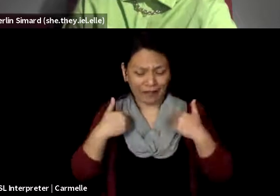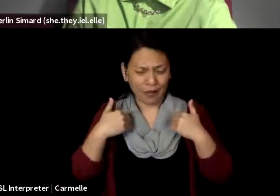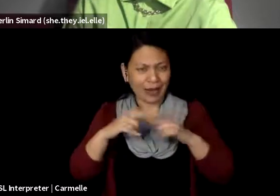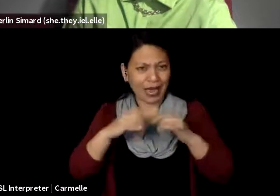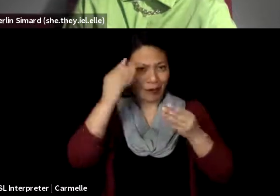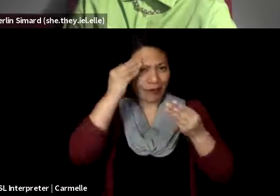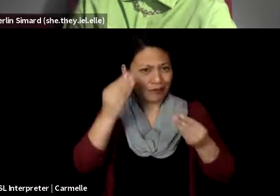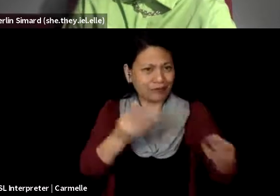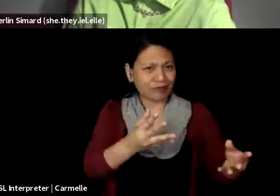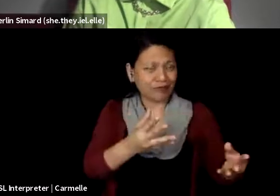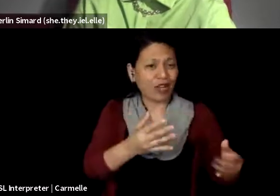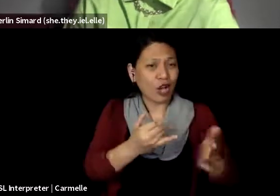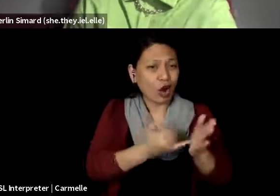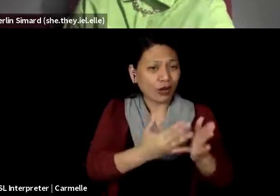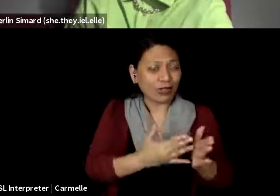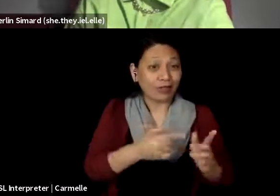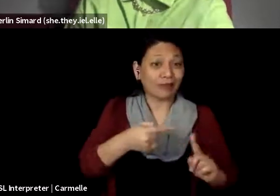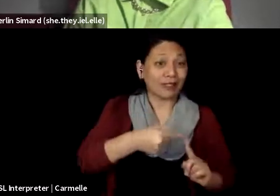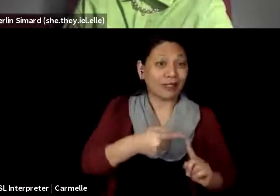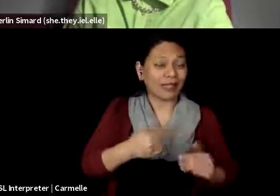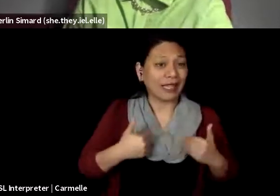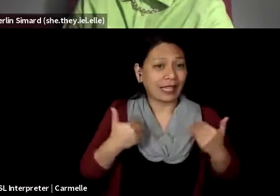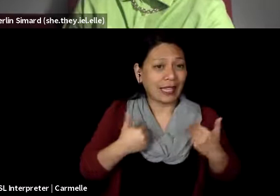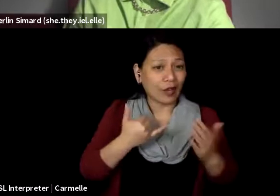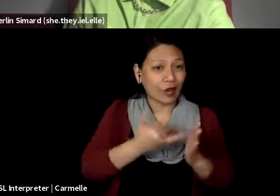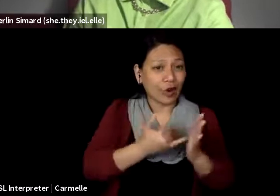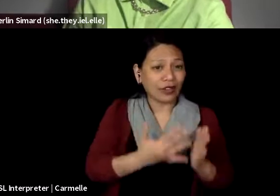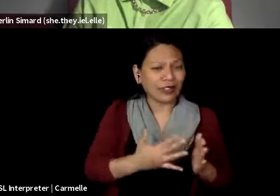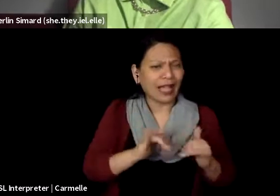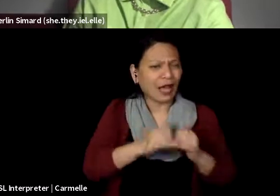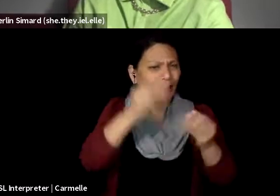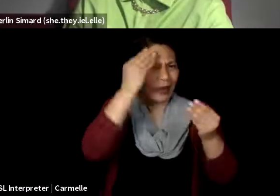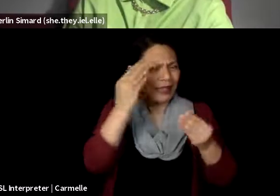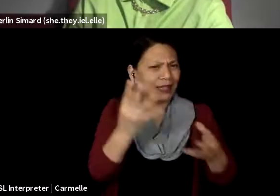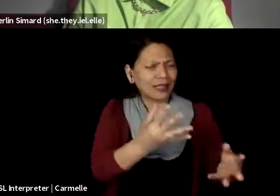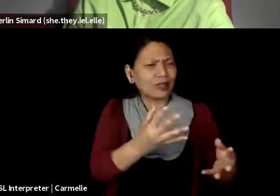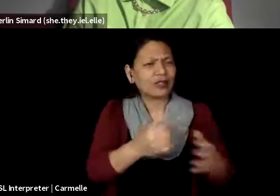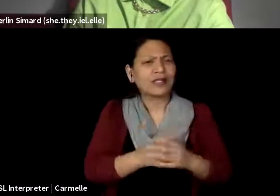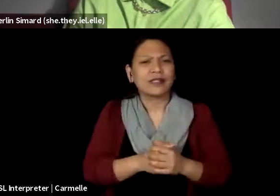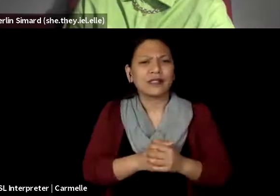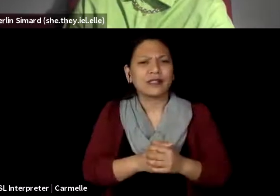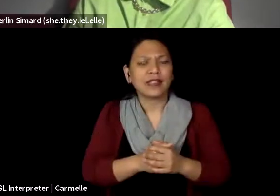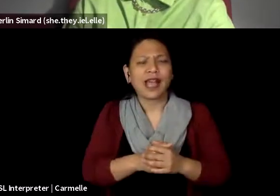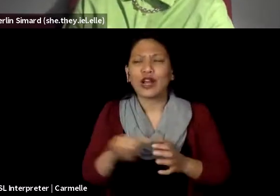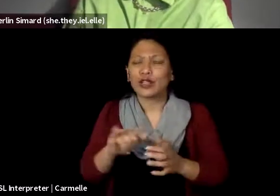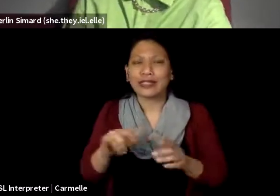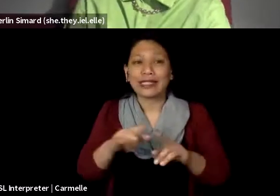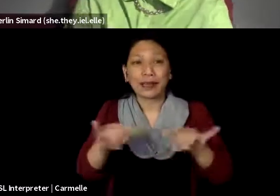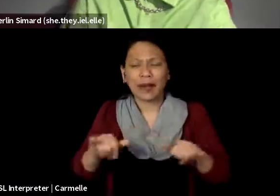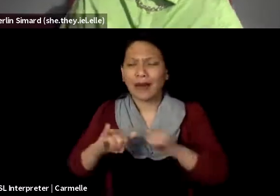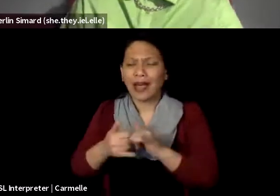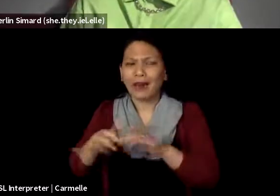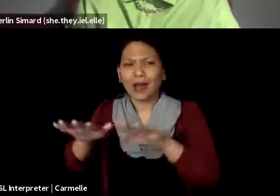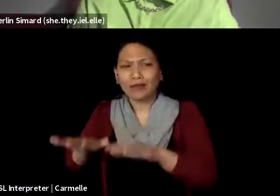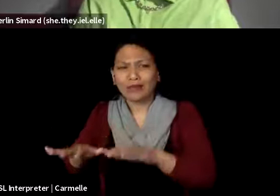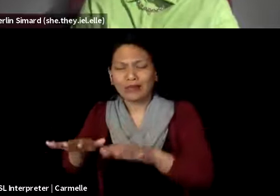especially? And how do we, you know, calm institutions down and let them know, like, it's